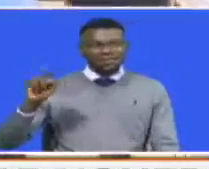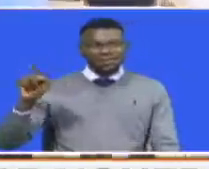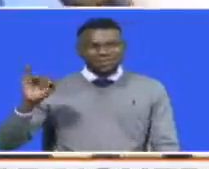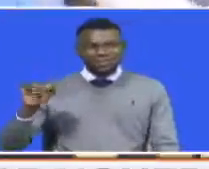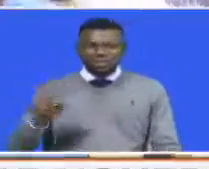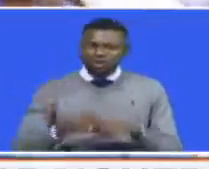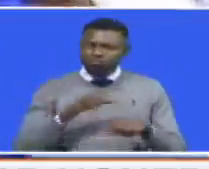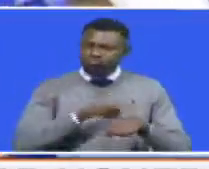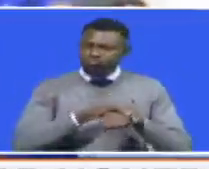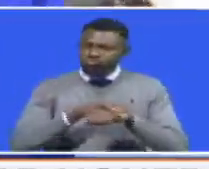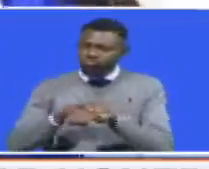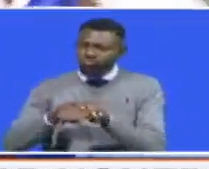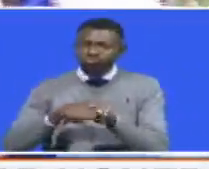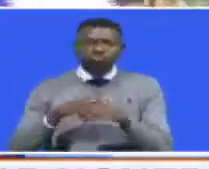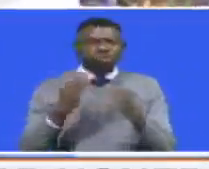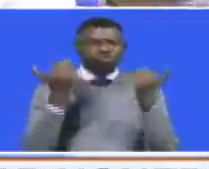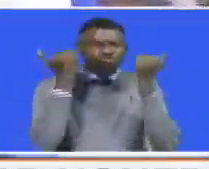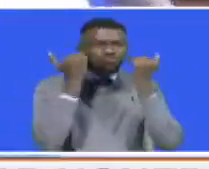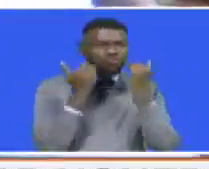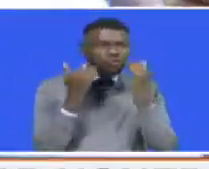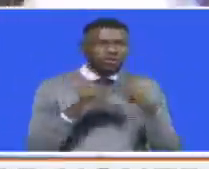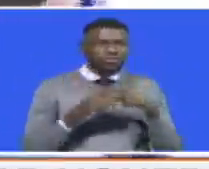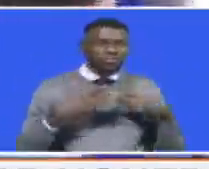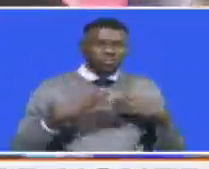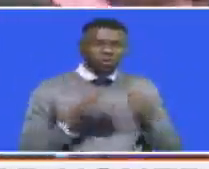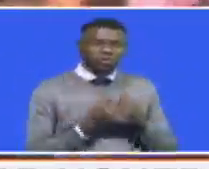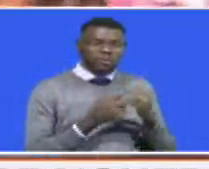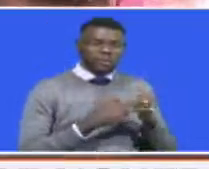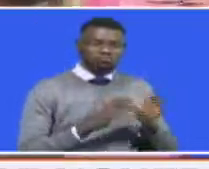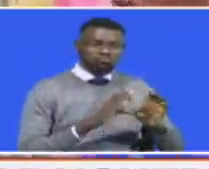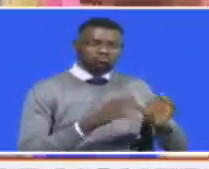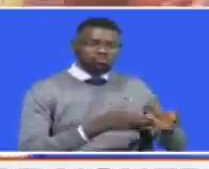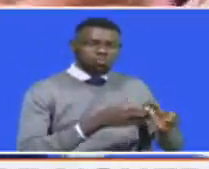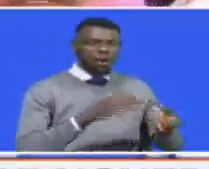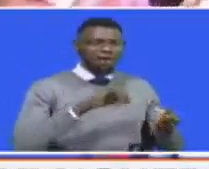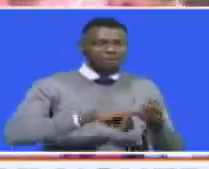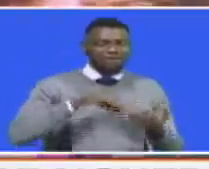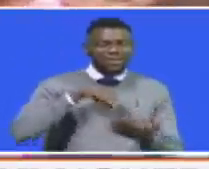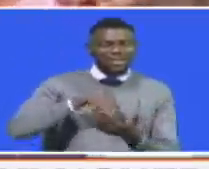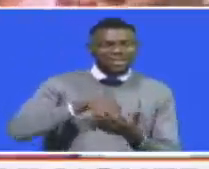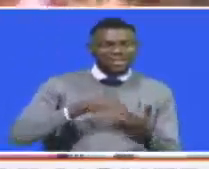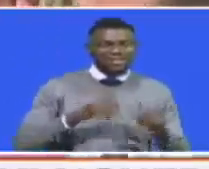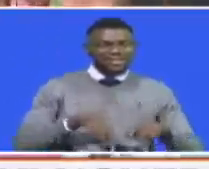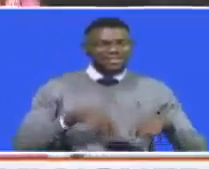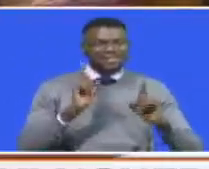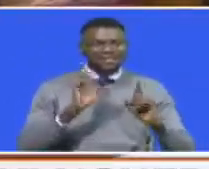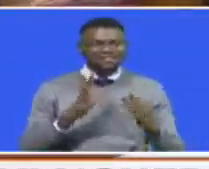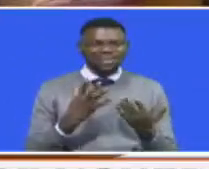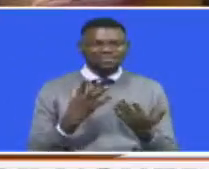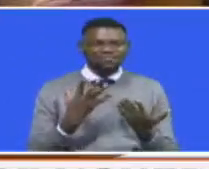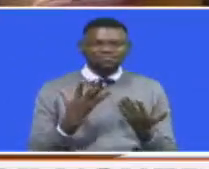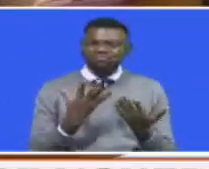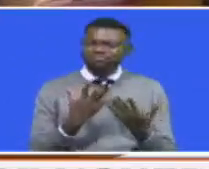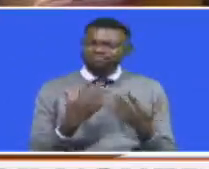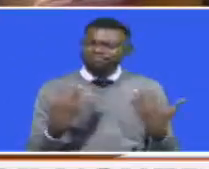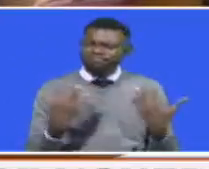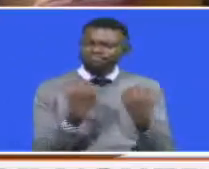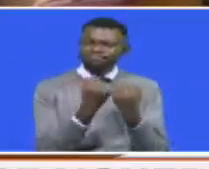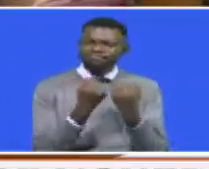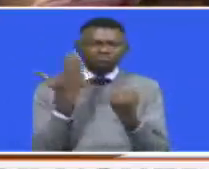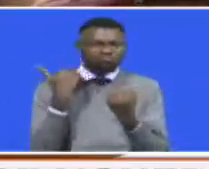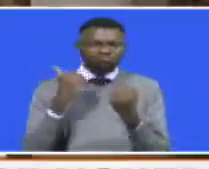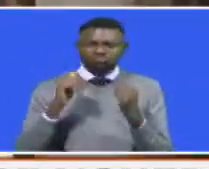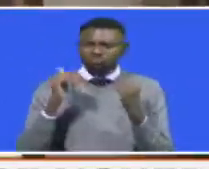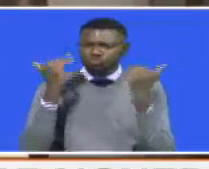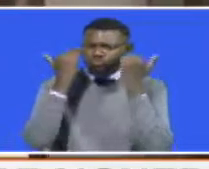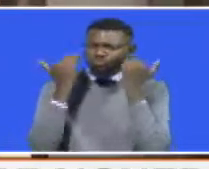court with 17 others, including his wife. Mackenzie had just been rearrested after Malindi court released